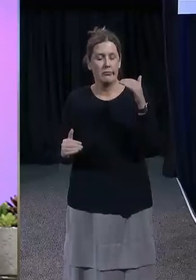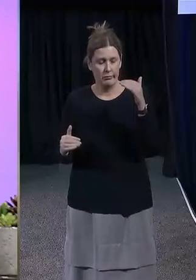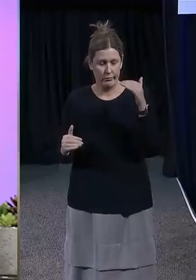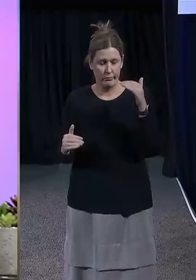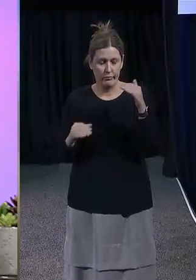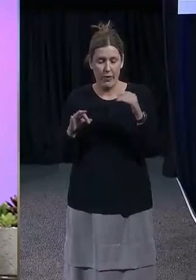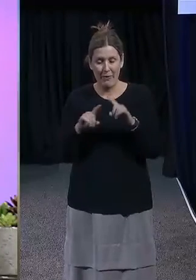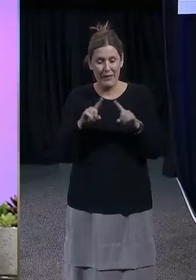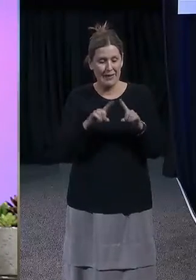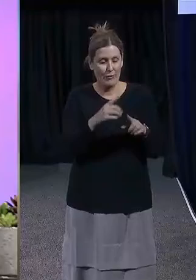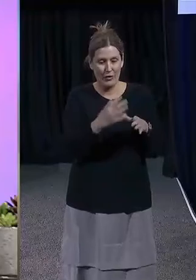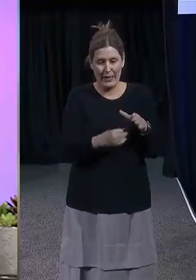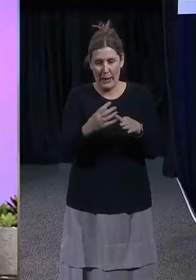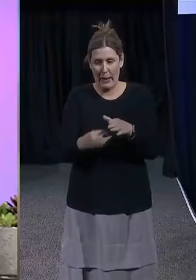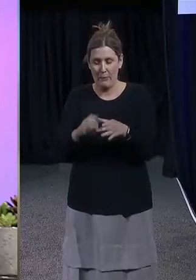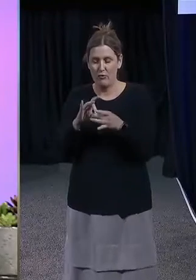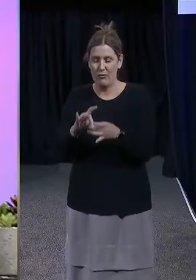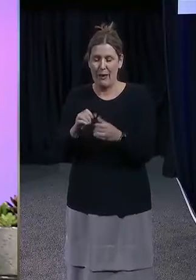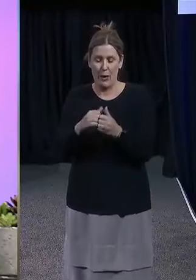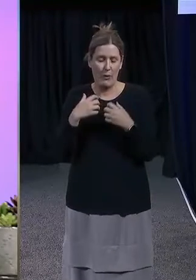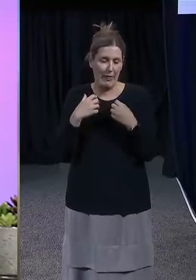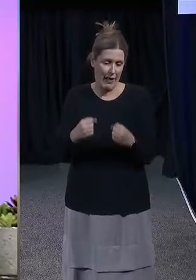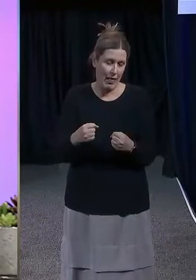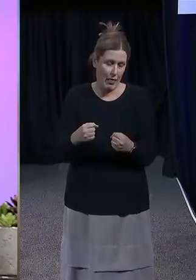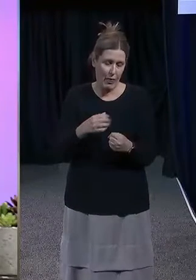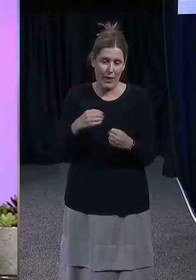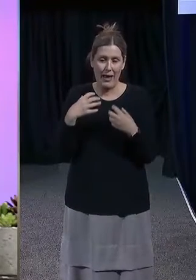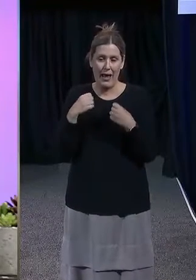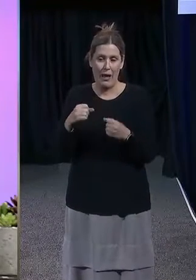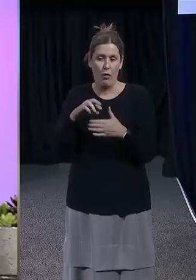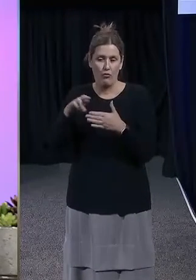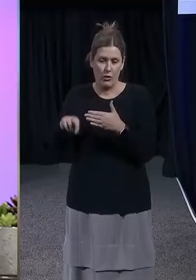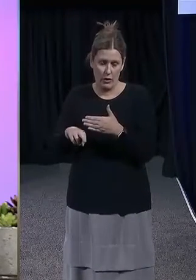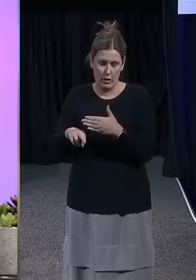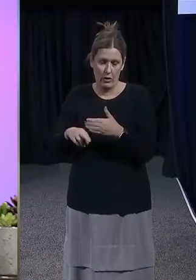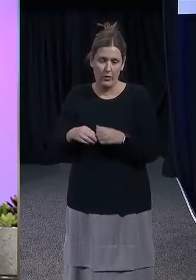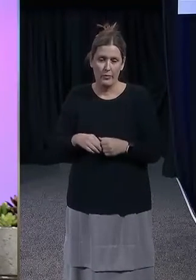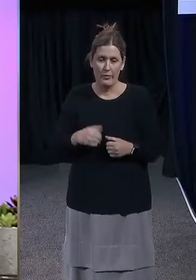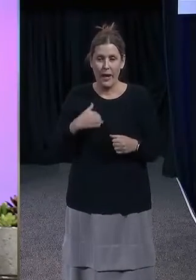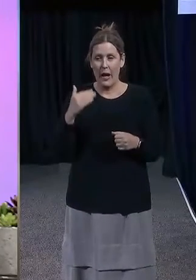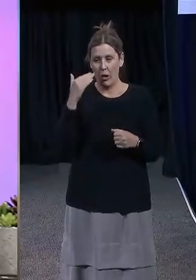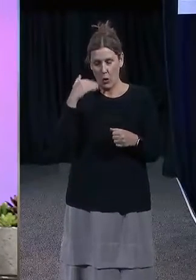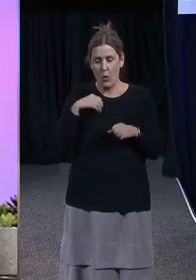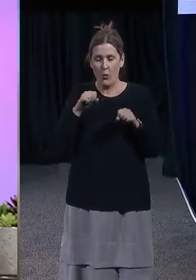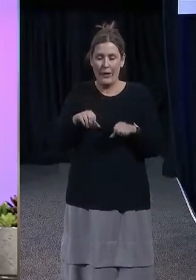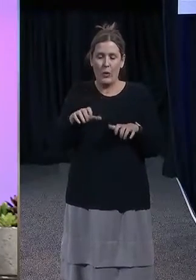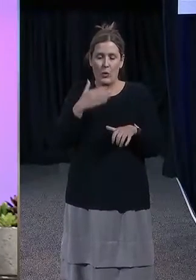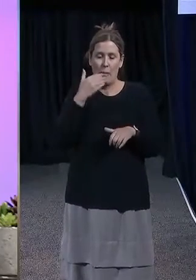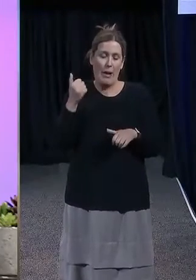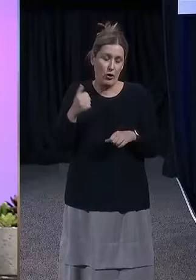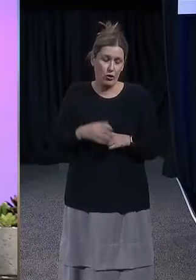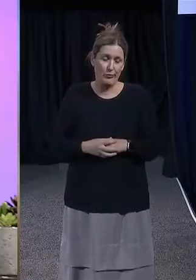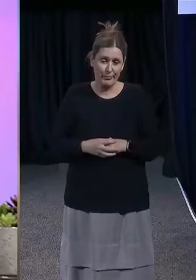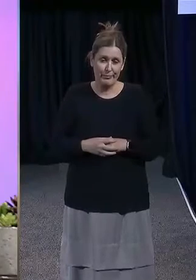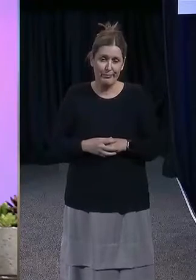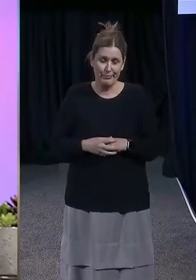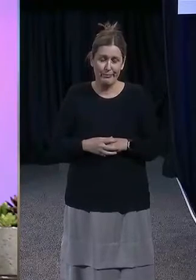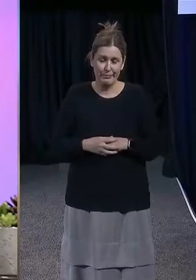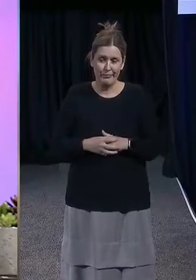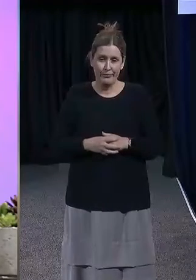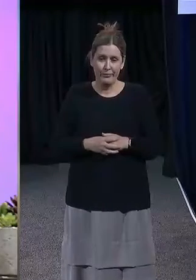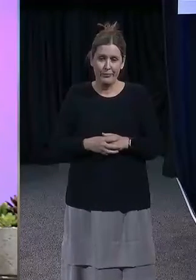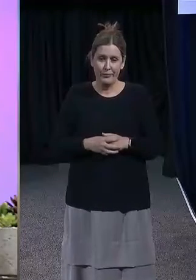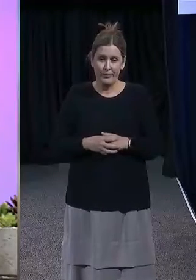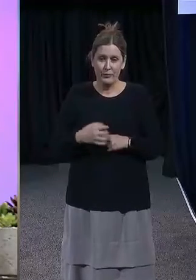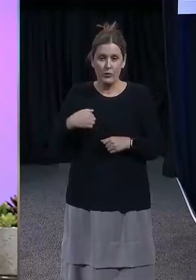gaps around health and health outcomes. I know we can do better than this in this country.